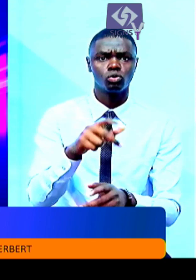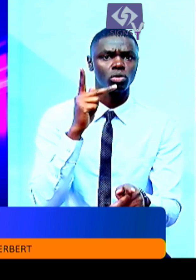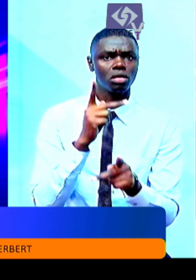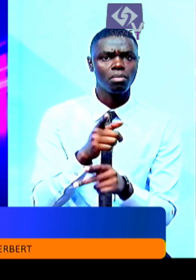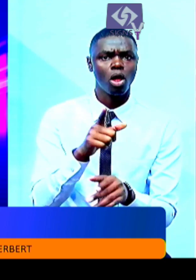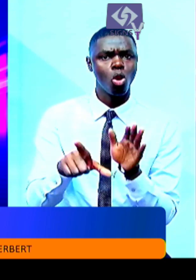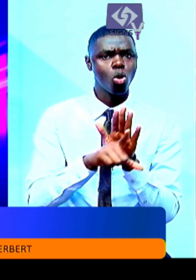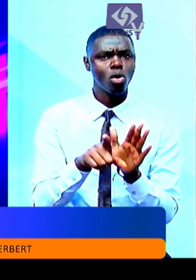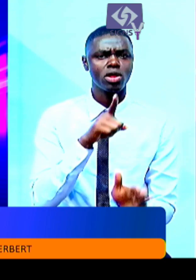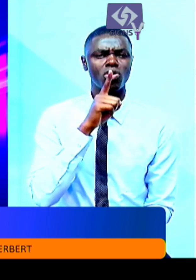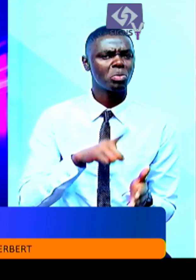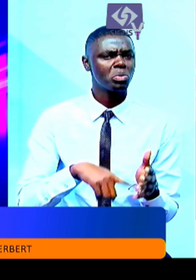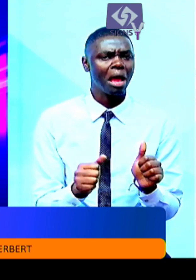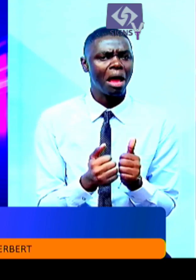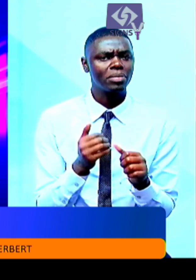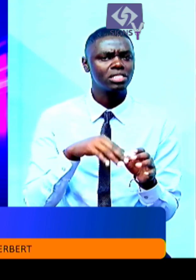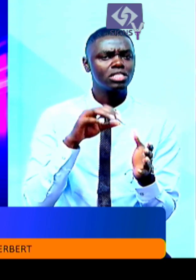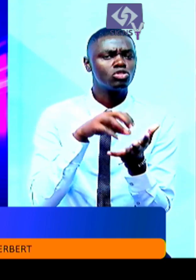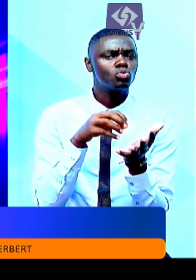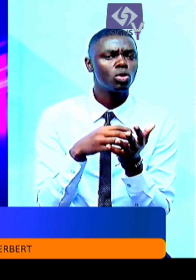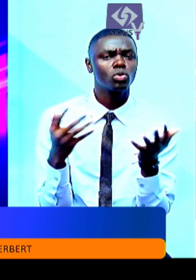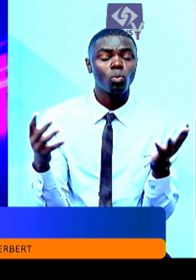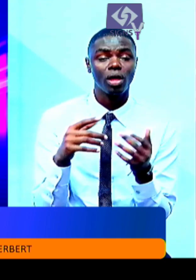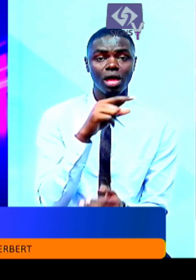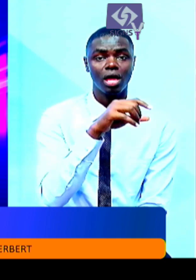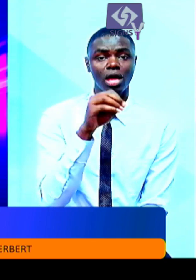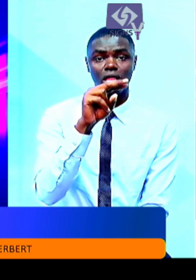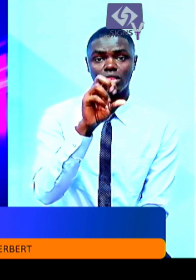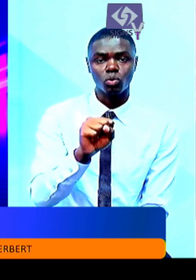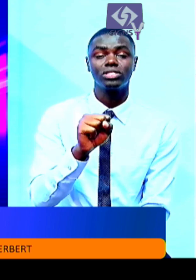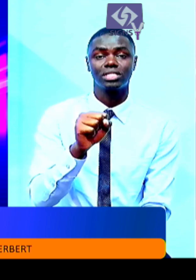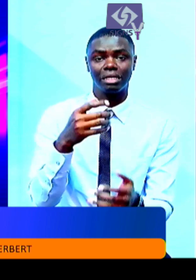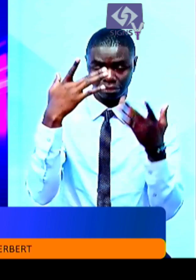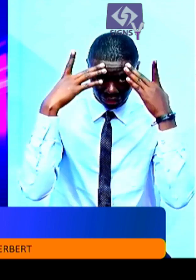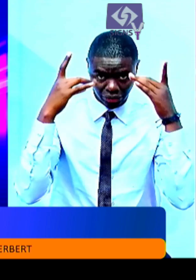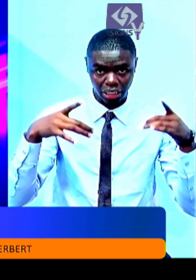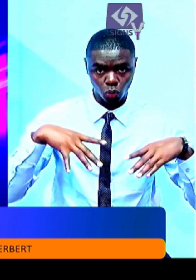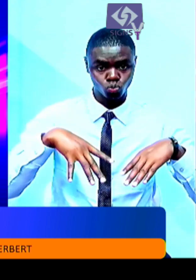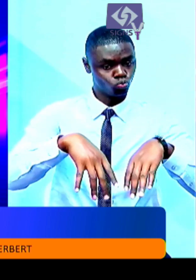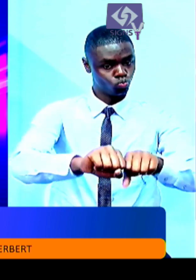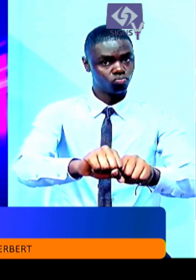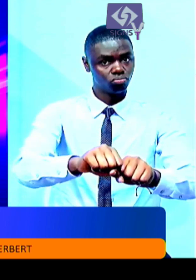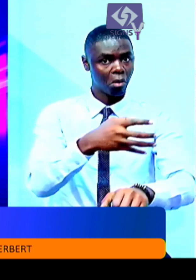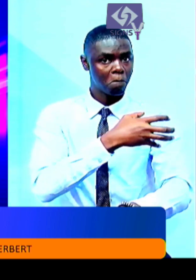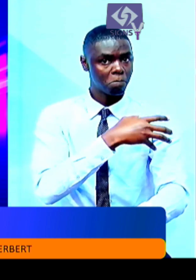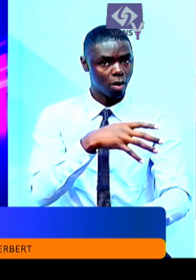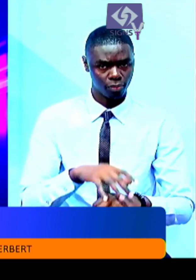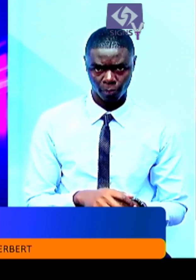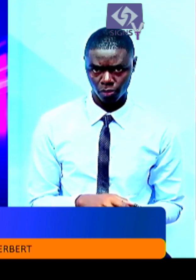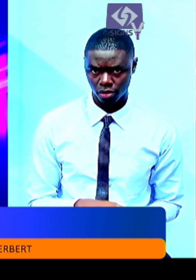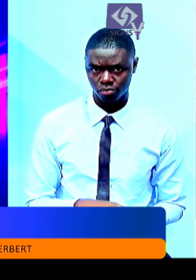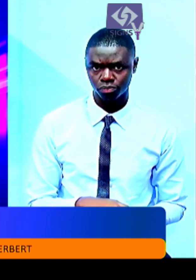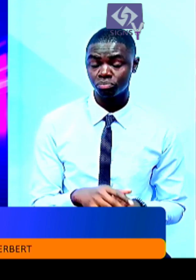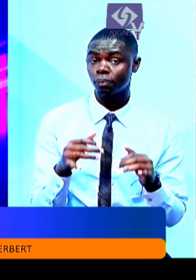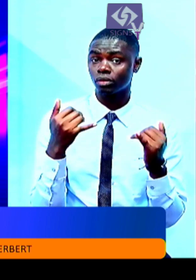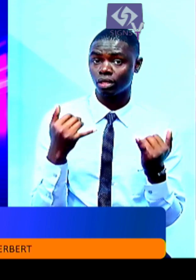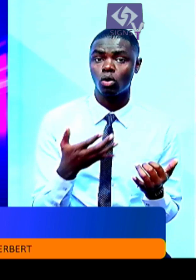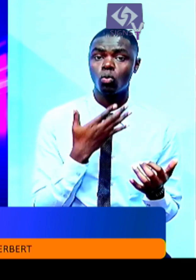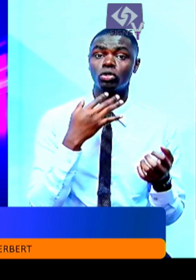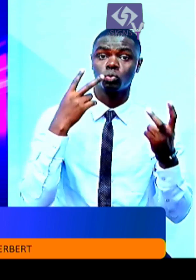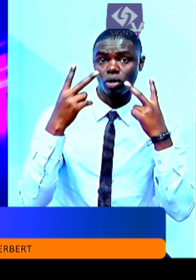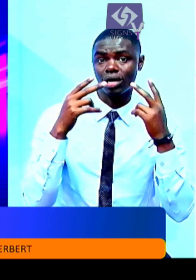order. What happens in situations where the goons decide to take more of that power? And right now we want to look at